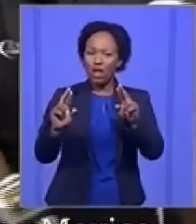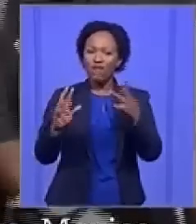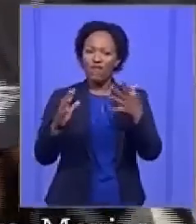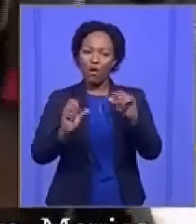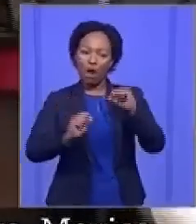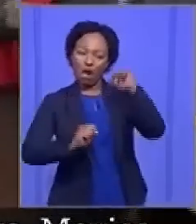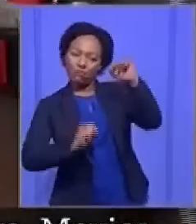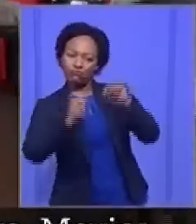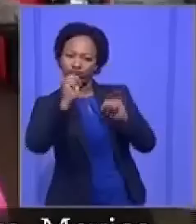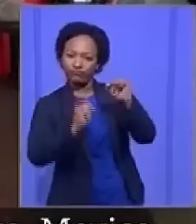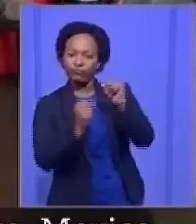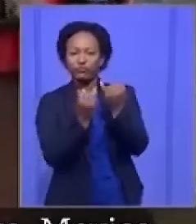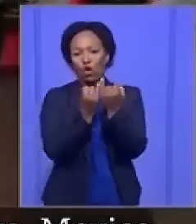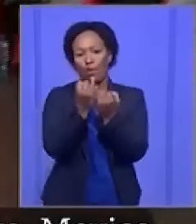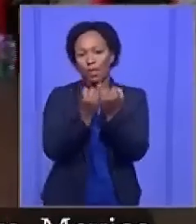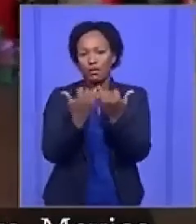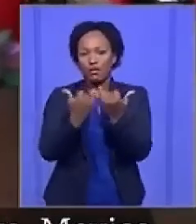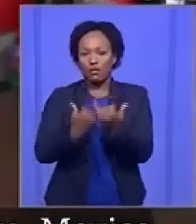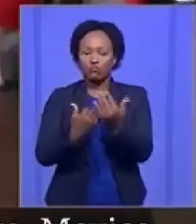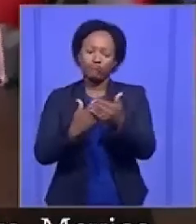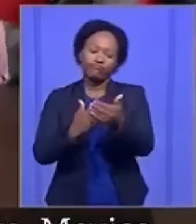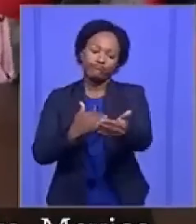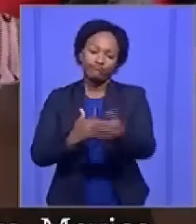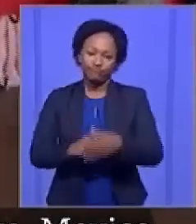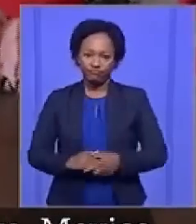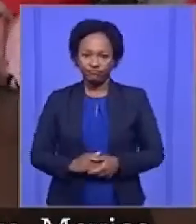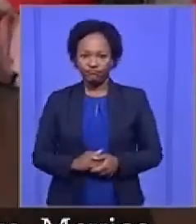papadi ya ntwa ya hae e tla latela.